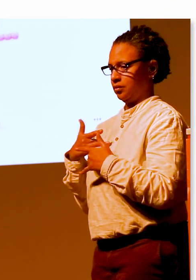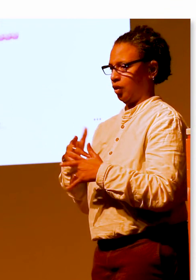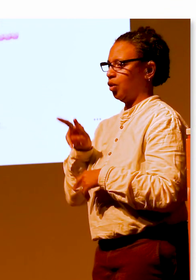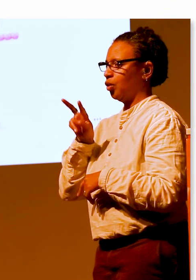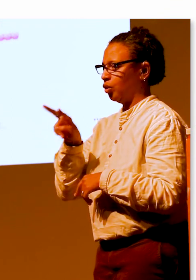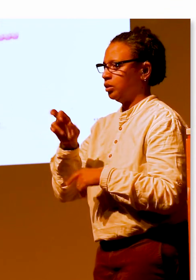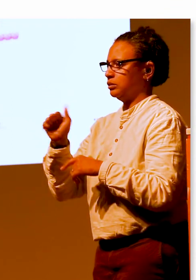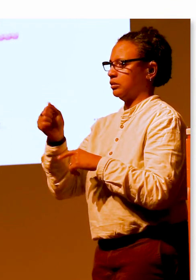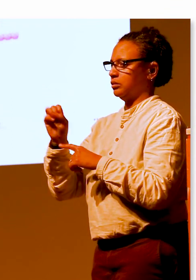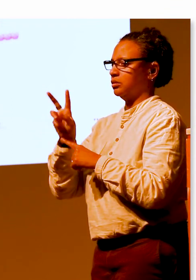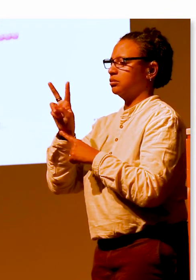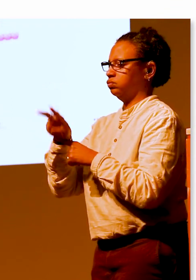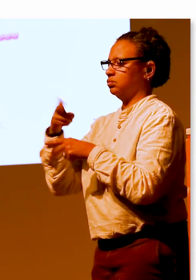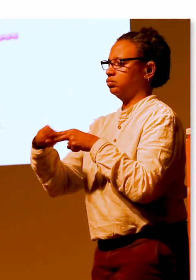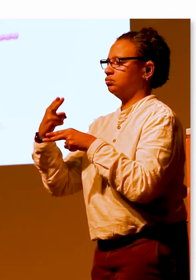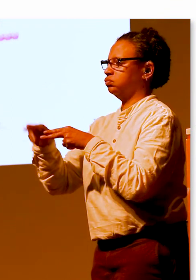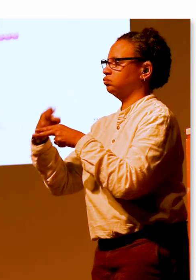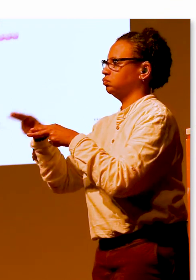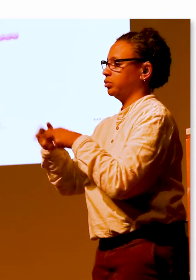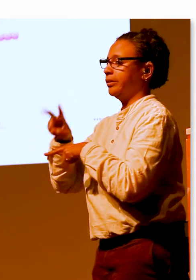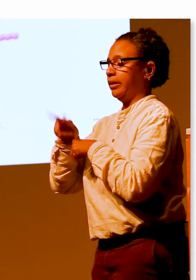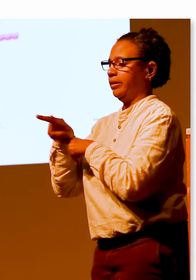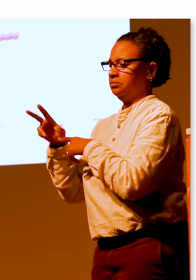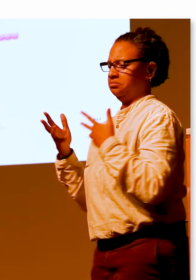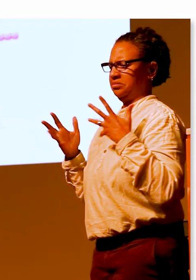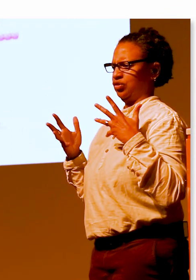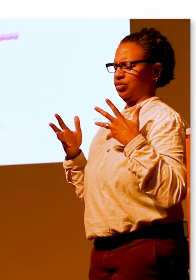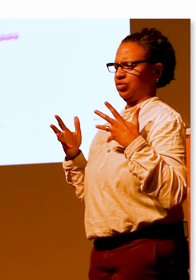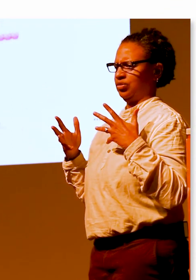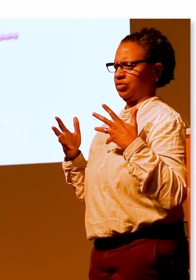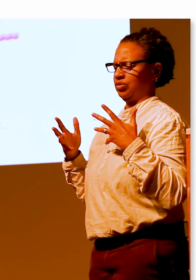kind of like personal journey to try to demystify that.